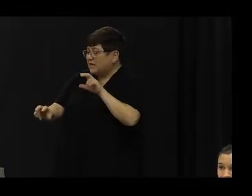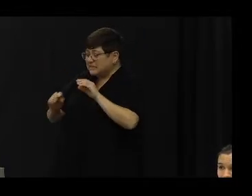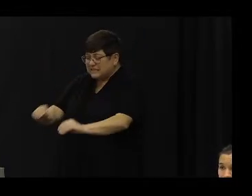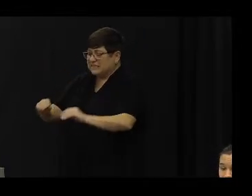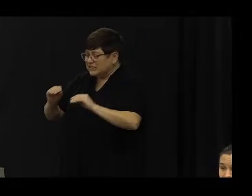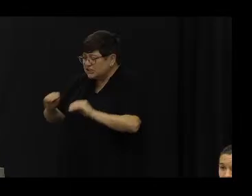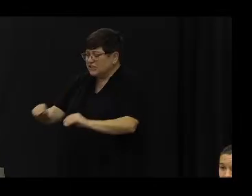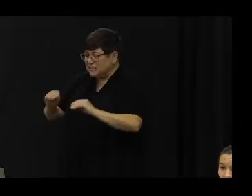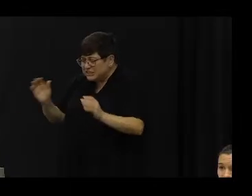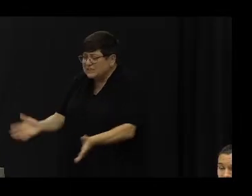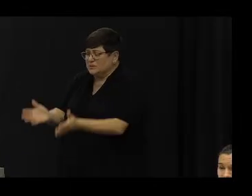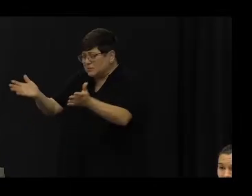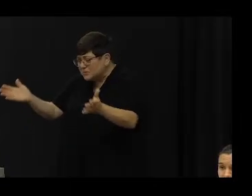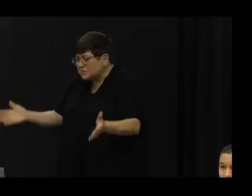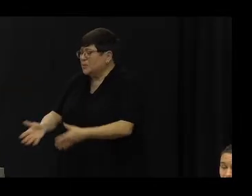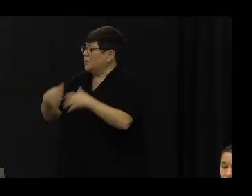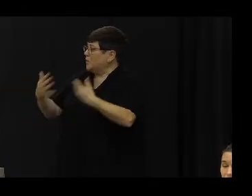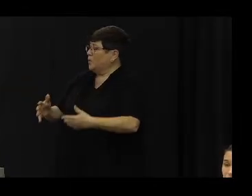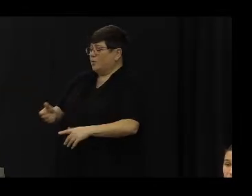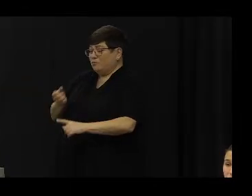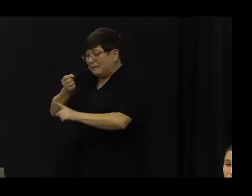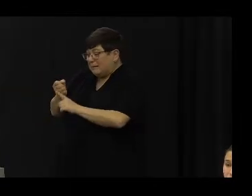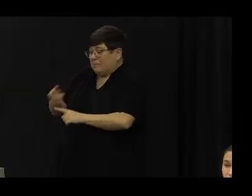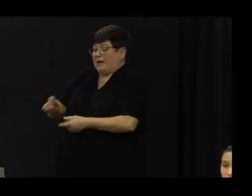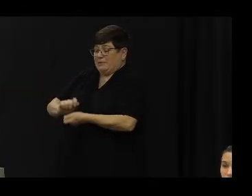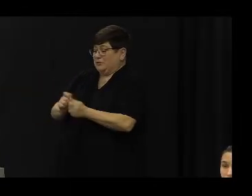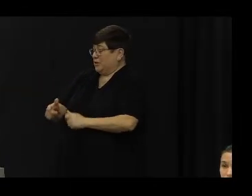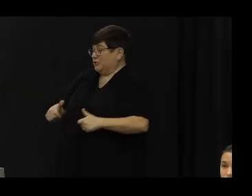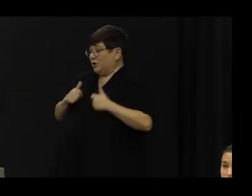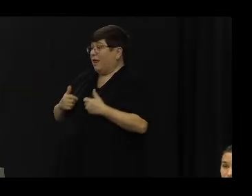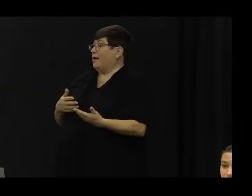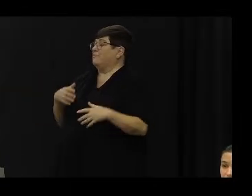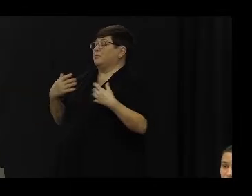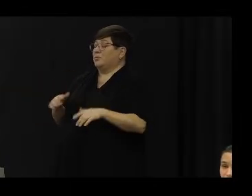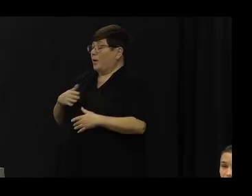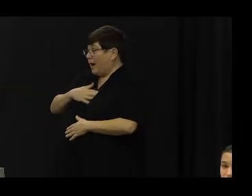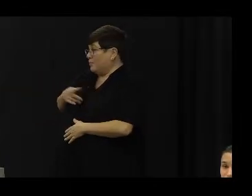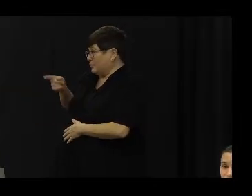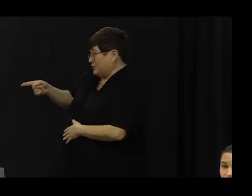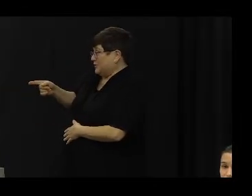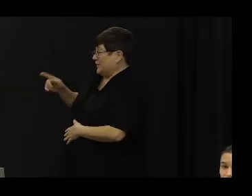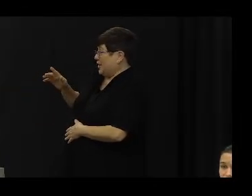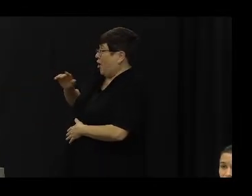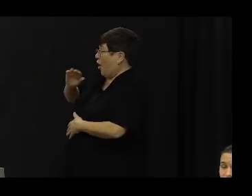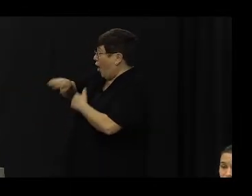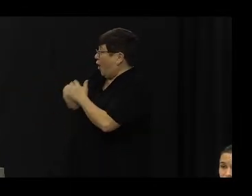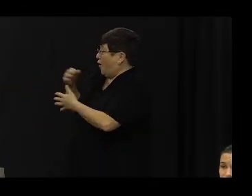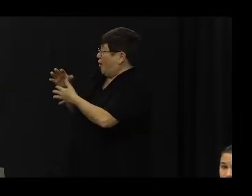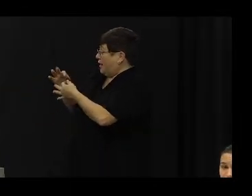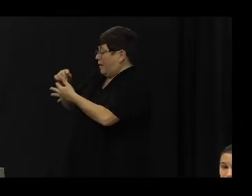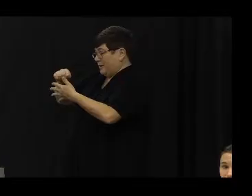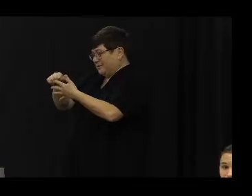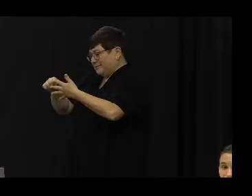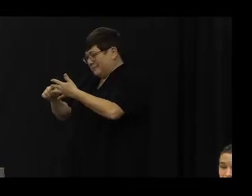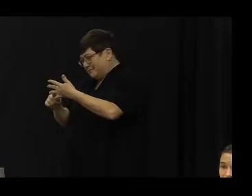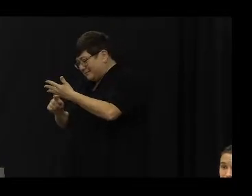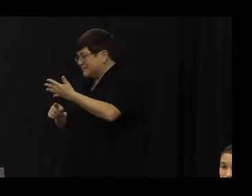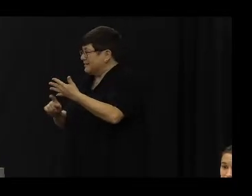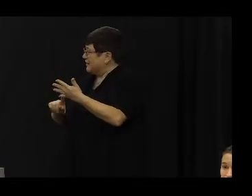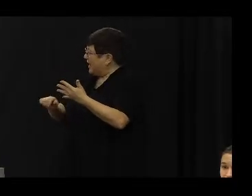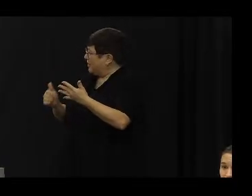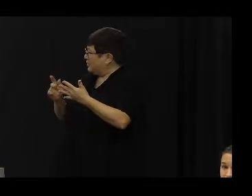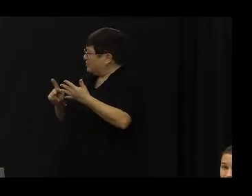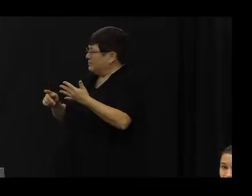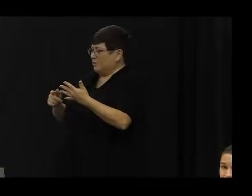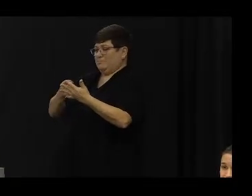deaf people's lives, make a difference. So I appreciate Archie bringing out all of these other people who have